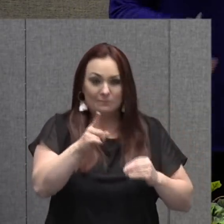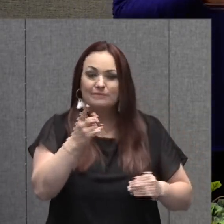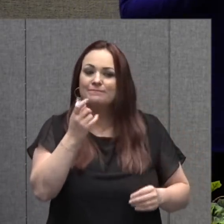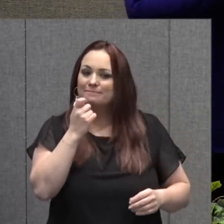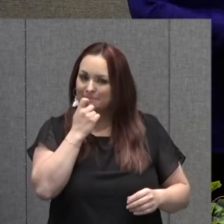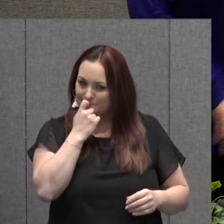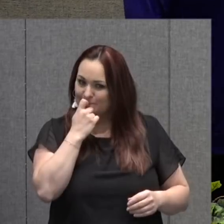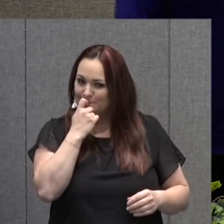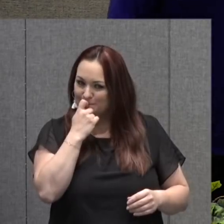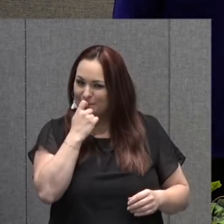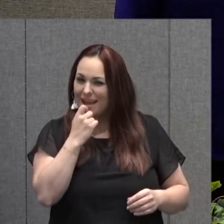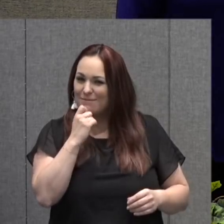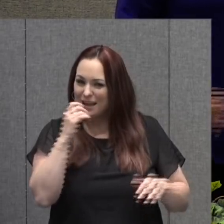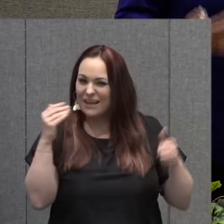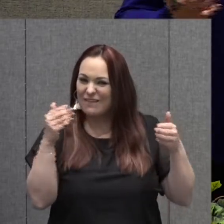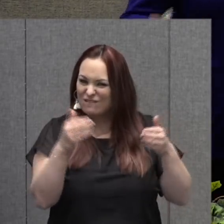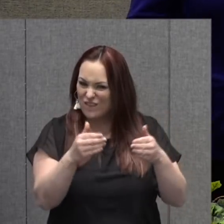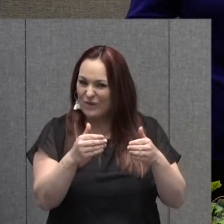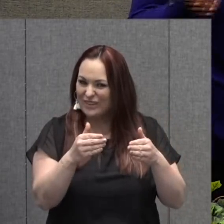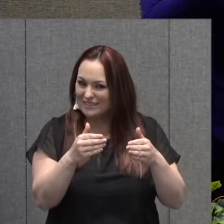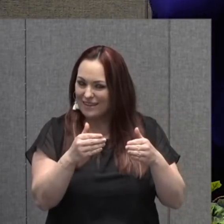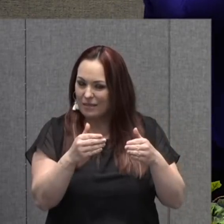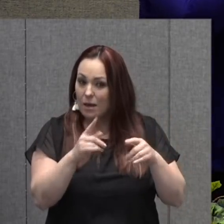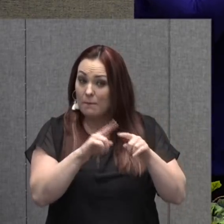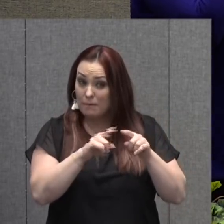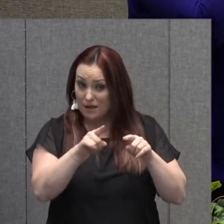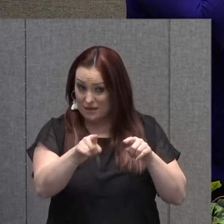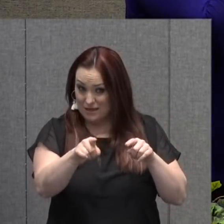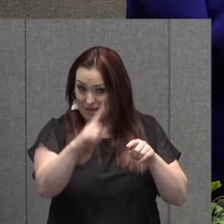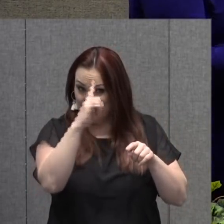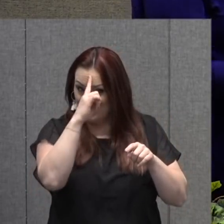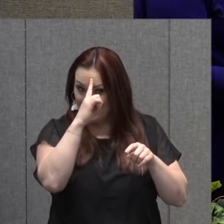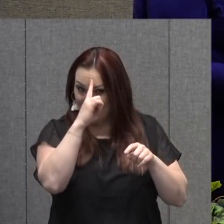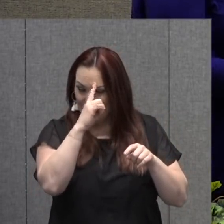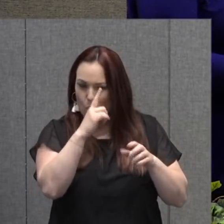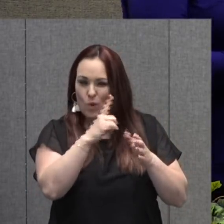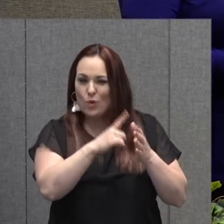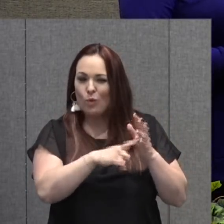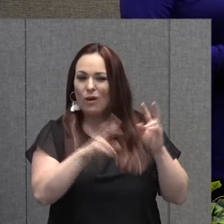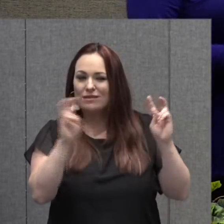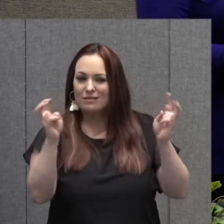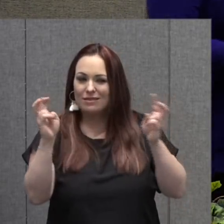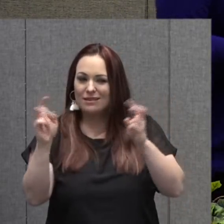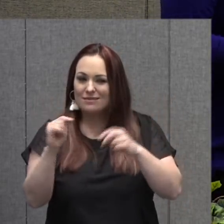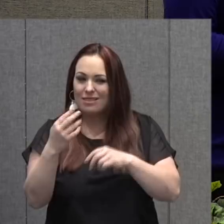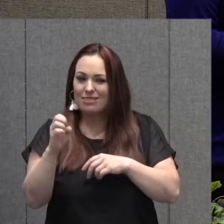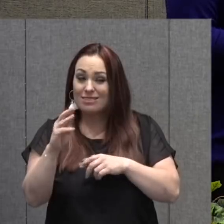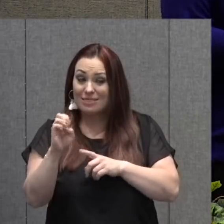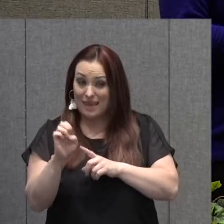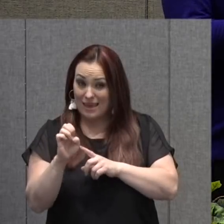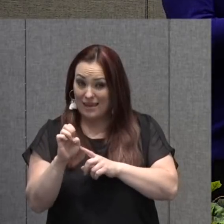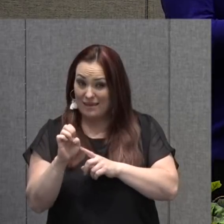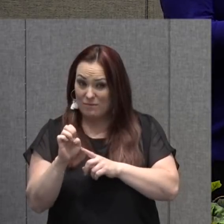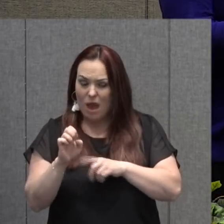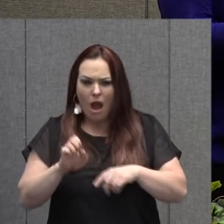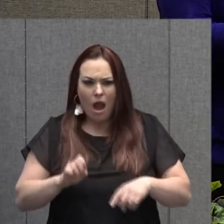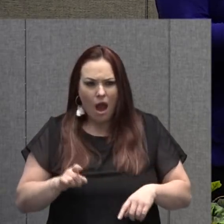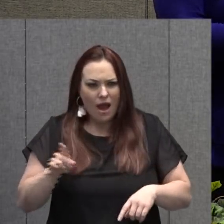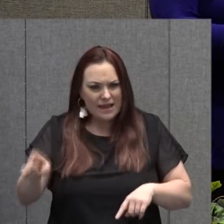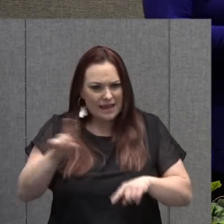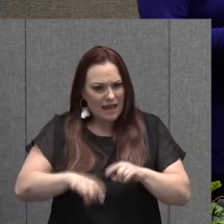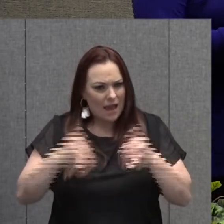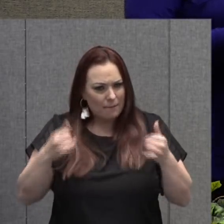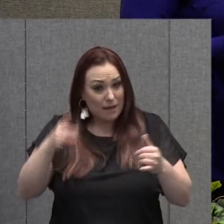I'm not going to completely focus on it, but I want you to think, is there a theme going on so far in this story? He can't play just because he's a